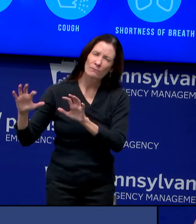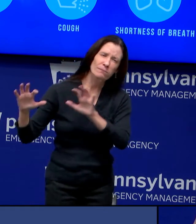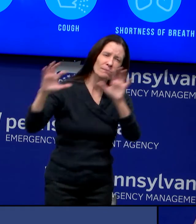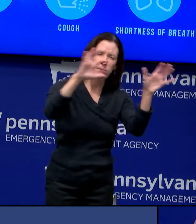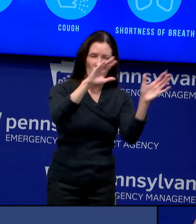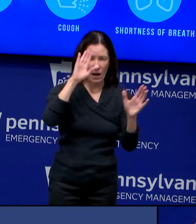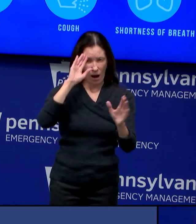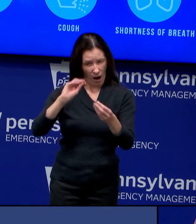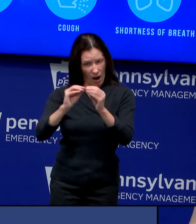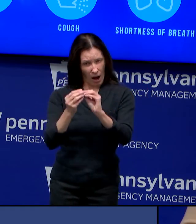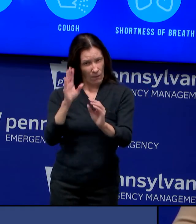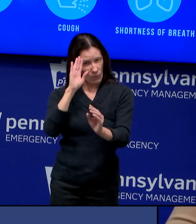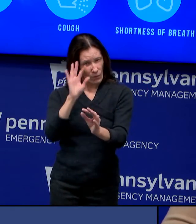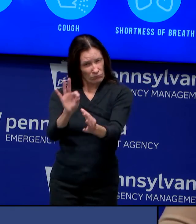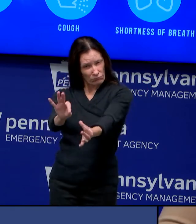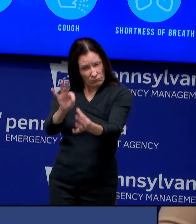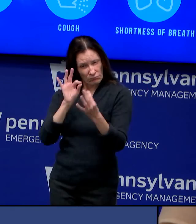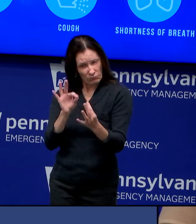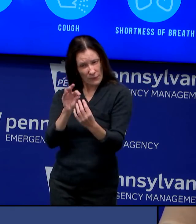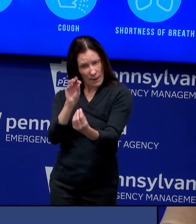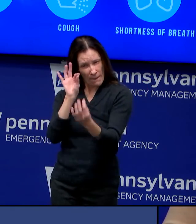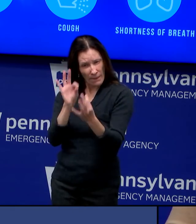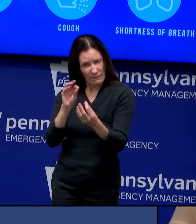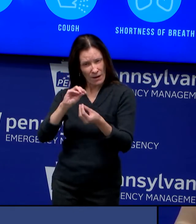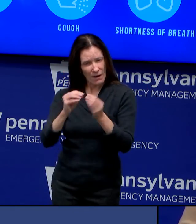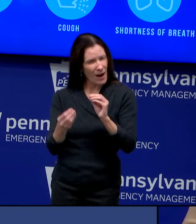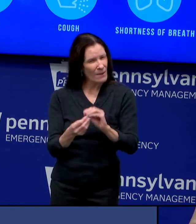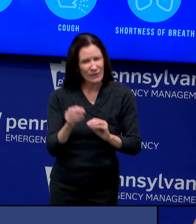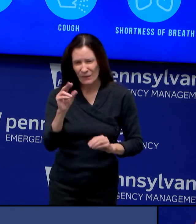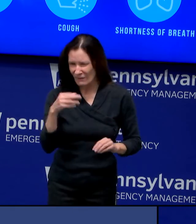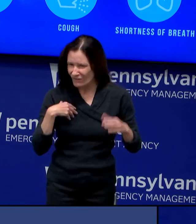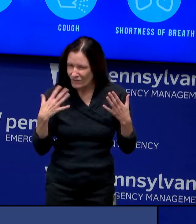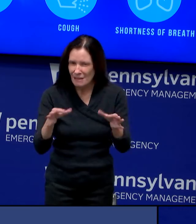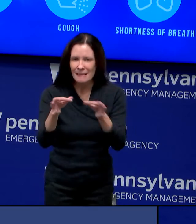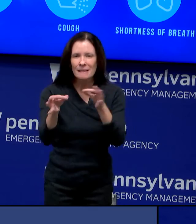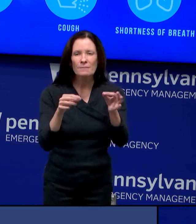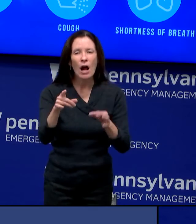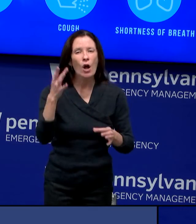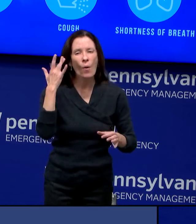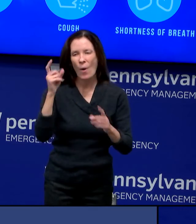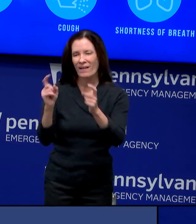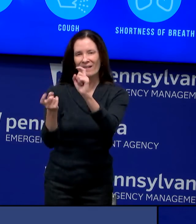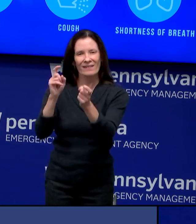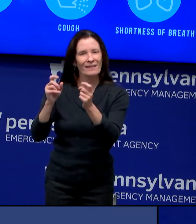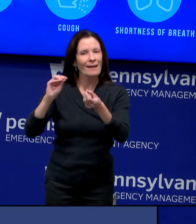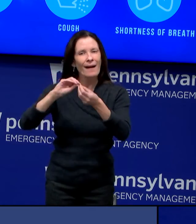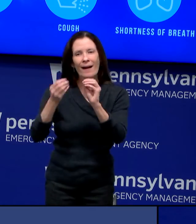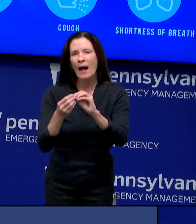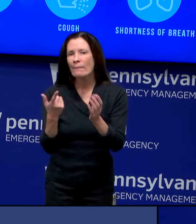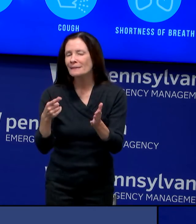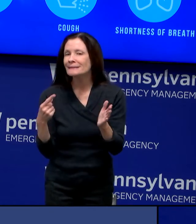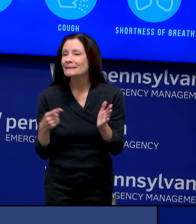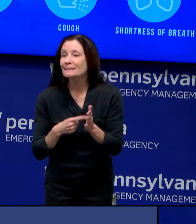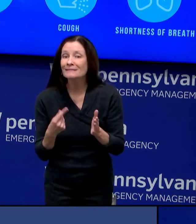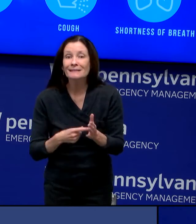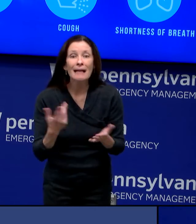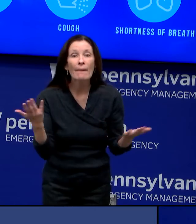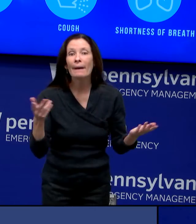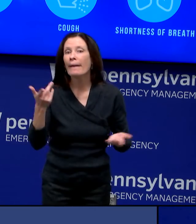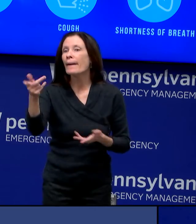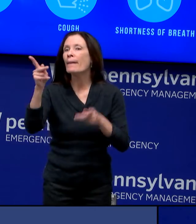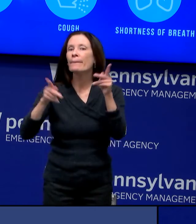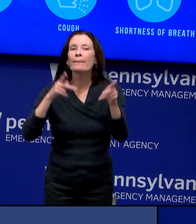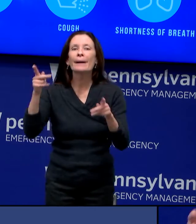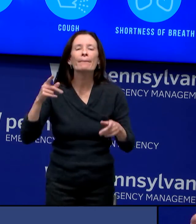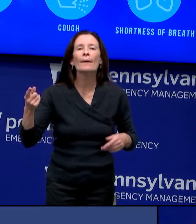have, the case numbers and the specifics have ebbed and flowed. Sometimes, as I mentioned, it's been that we realized that a patient was a